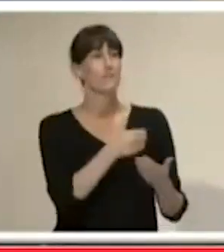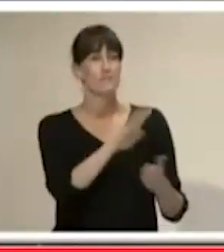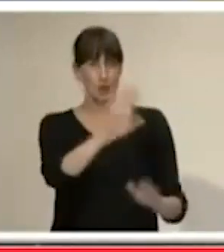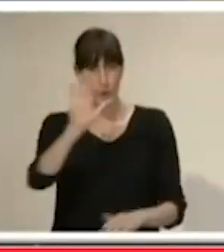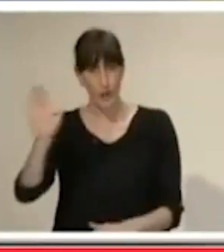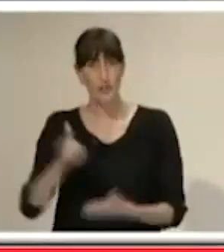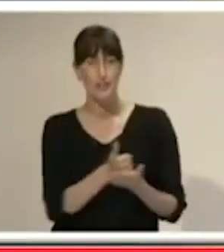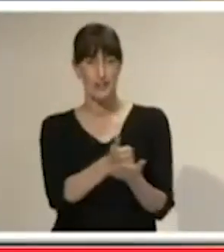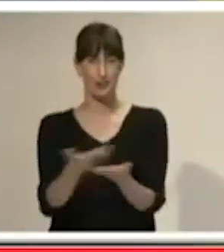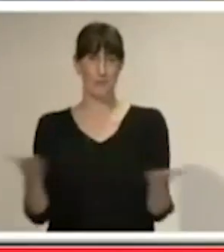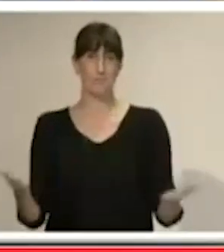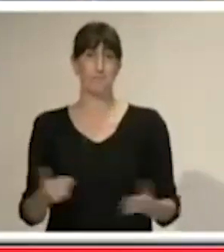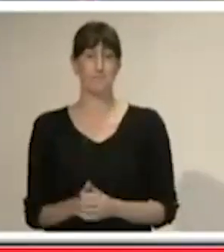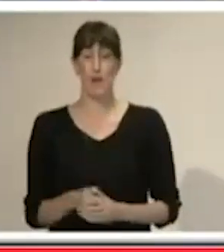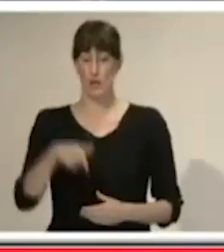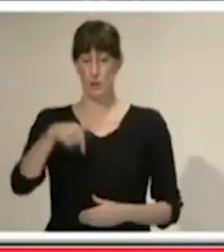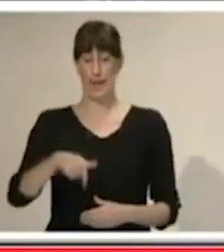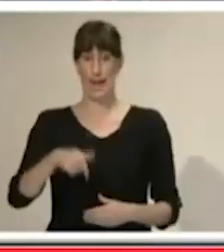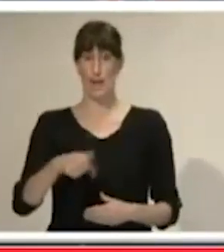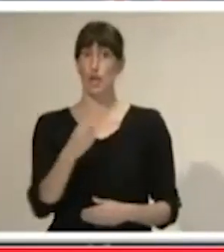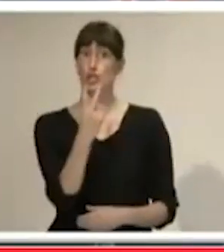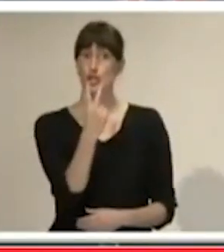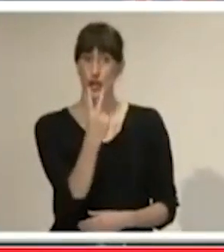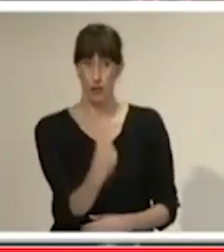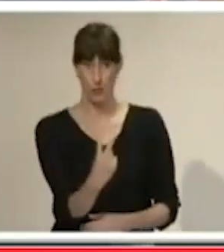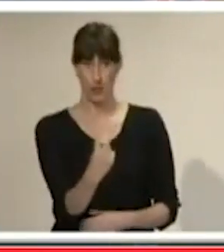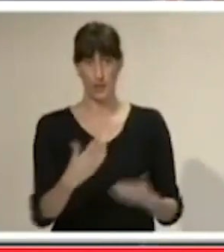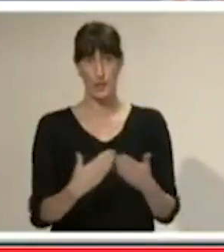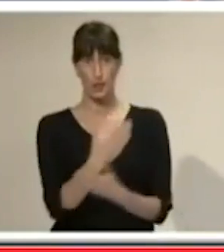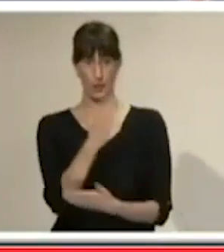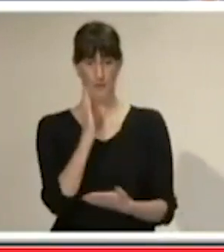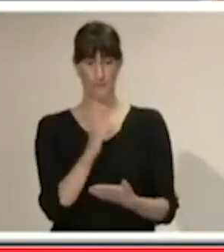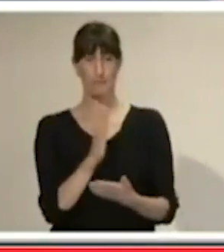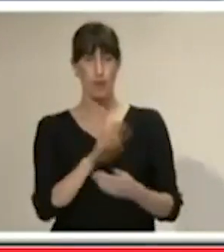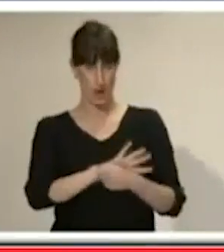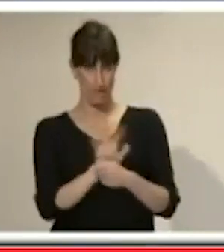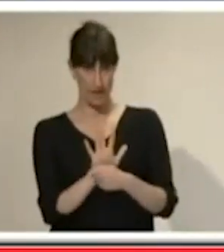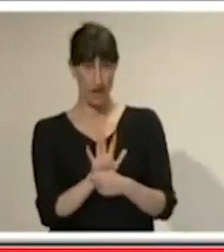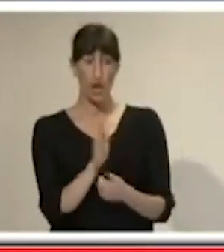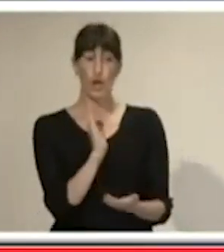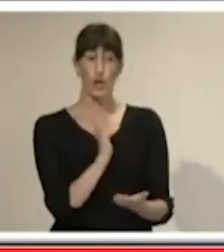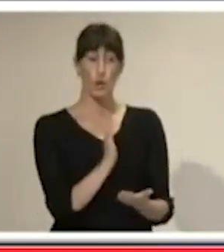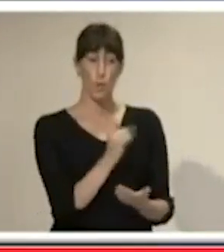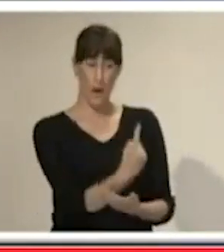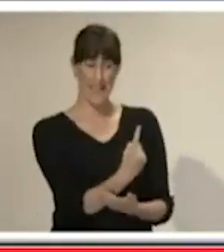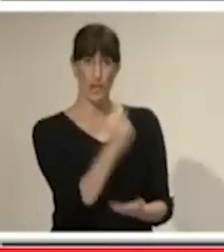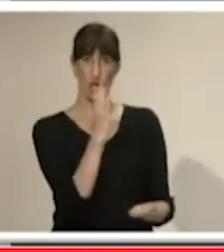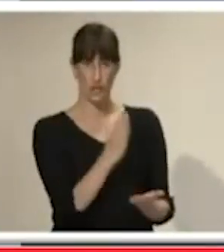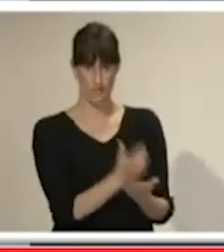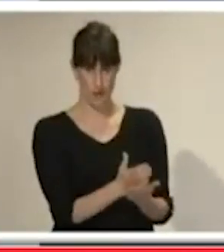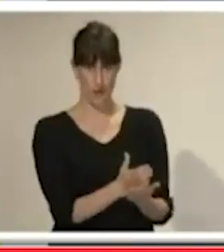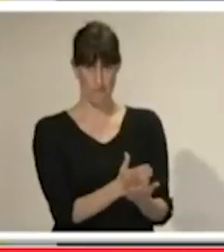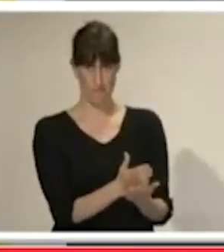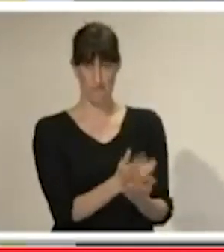So today I have two new COVID-19 cases to report. One is a new confirmed case